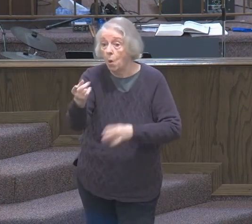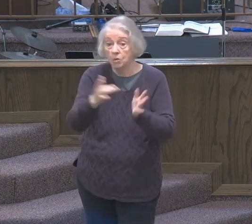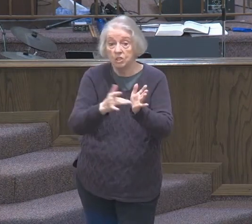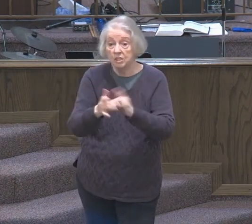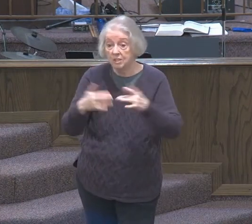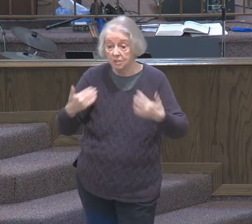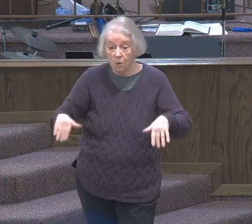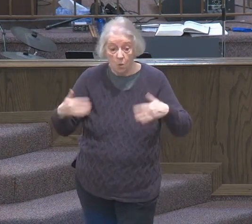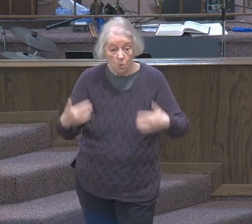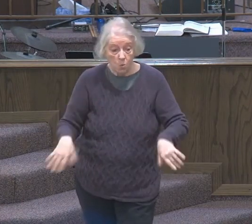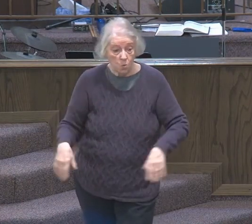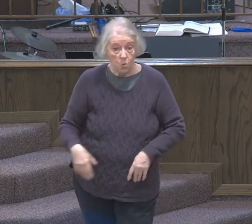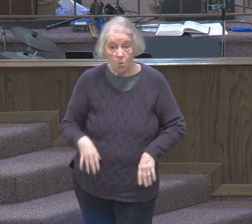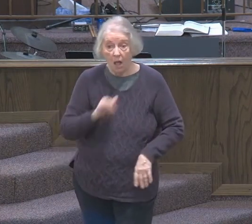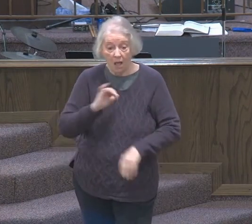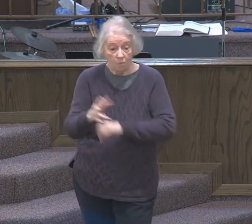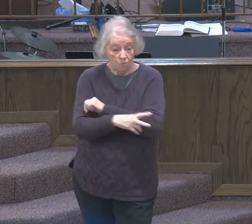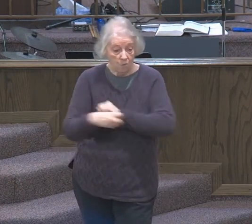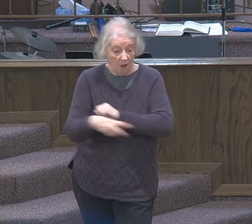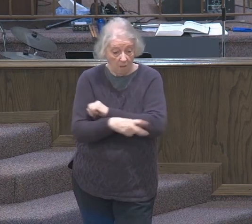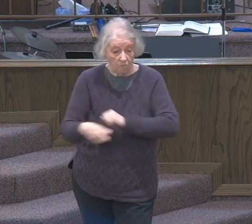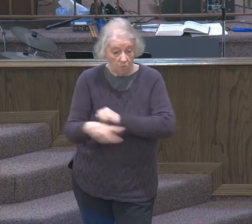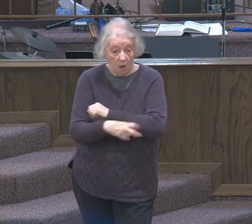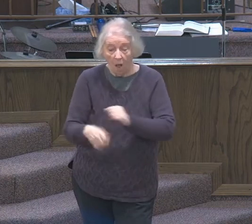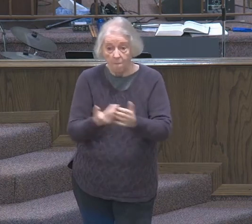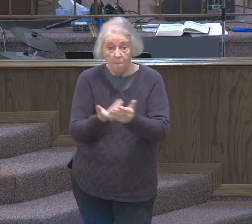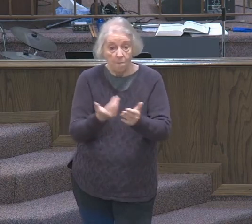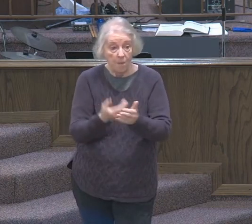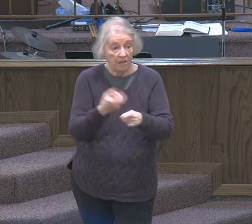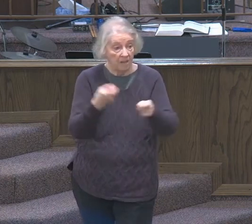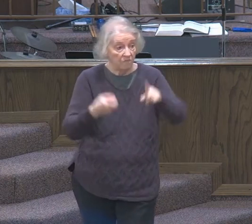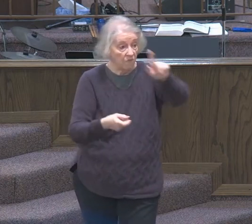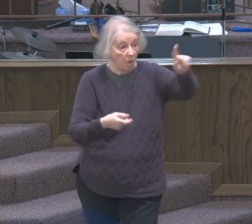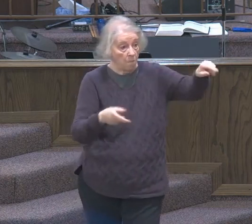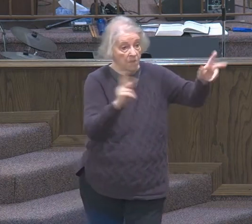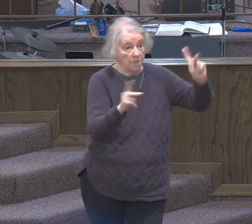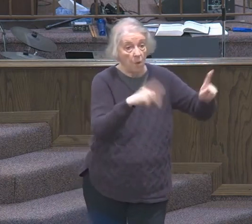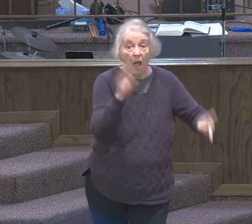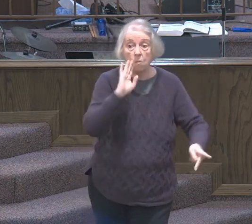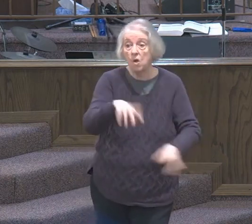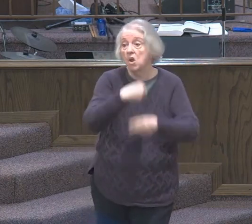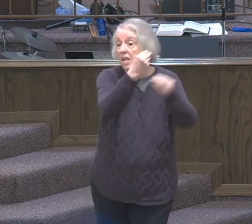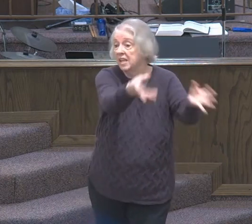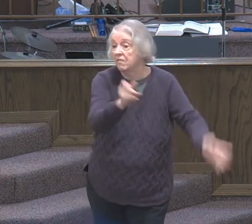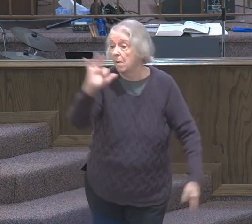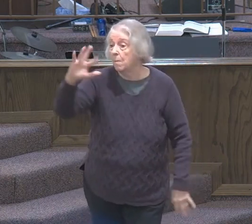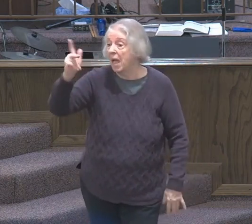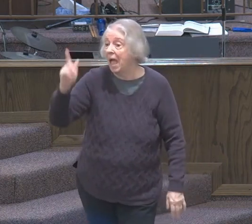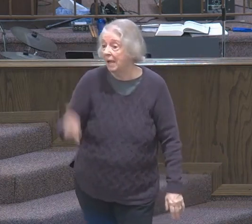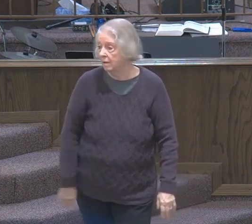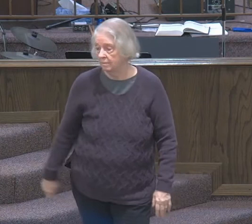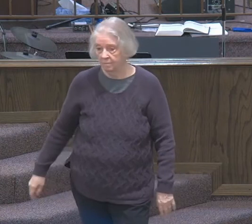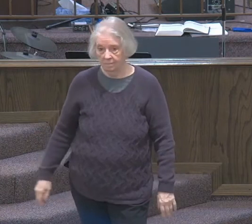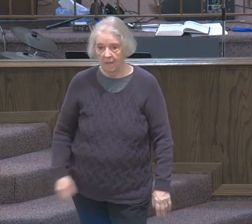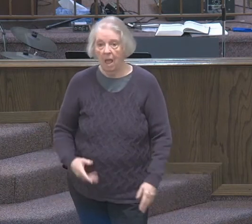to all the people that I robbed from multiples of what I robbed from them. And I just want to